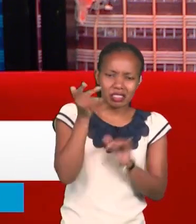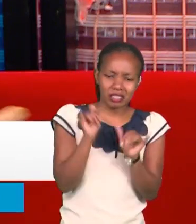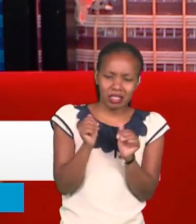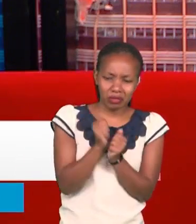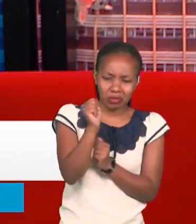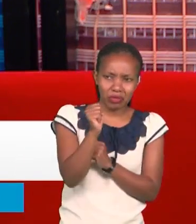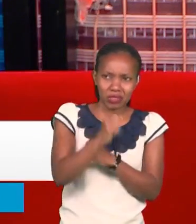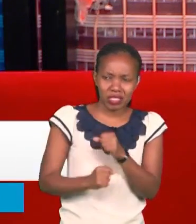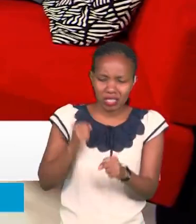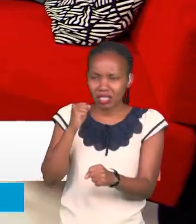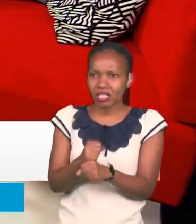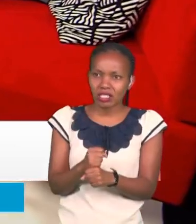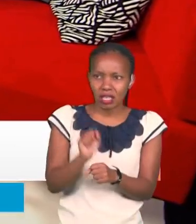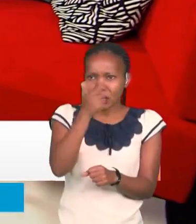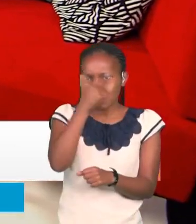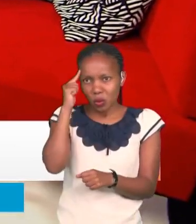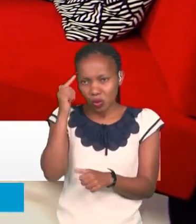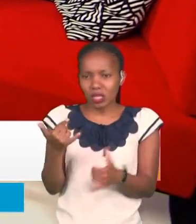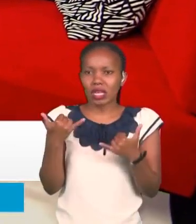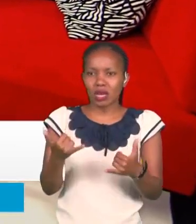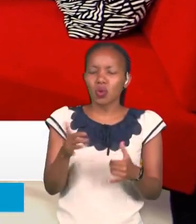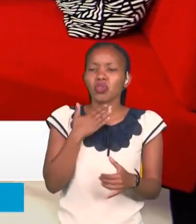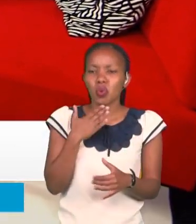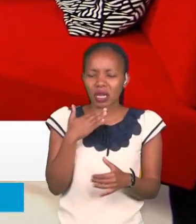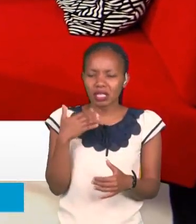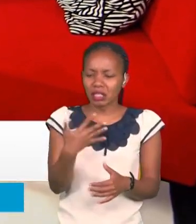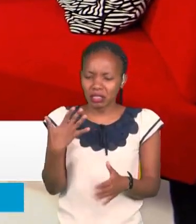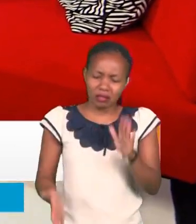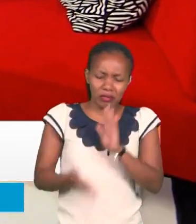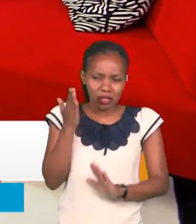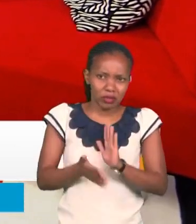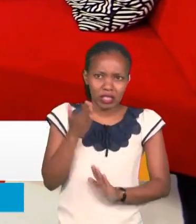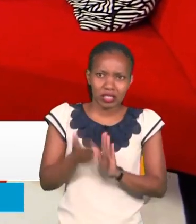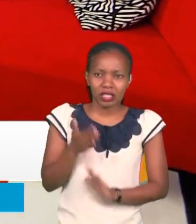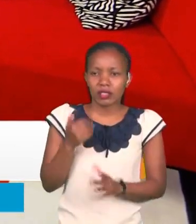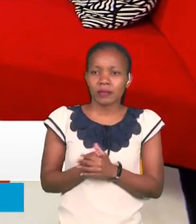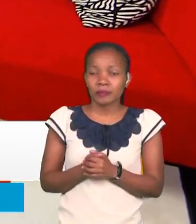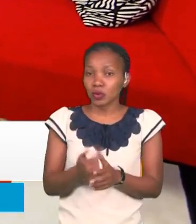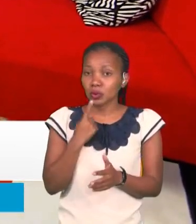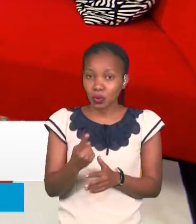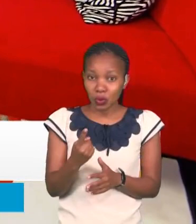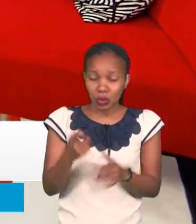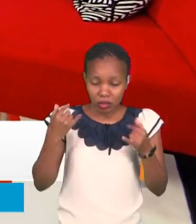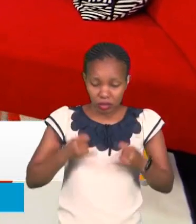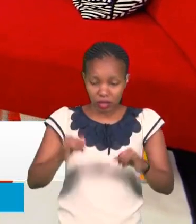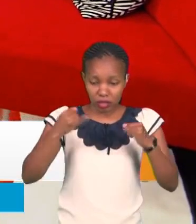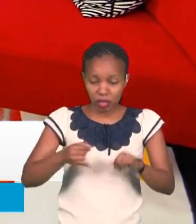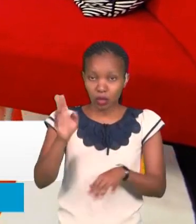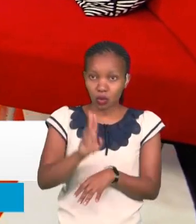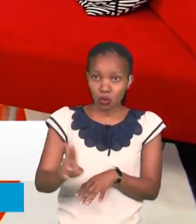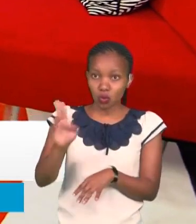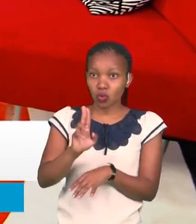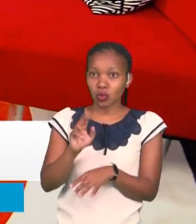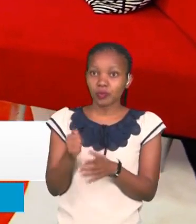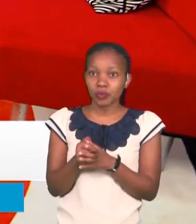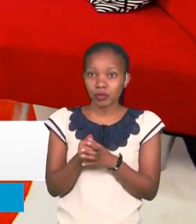young people want it's the now things, now generation. Things like, you know, it's yes. a switch on off, yeah. yeah. So we try to use